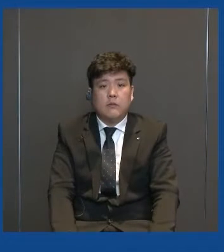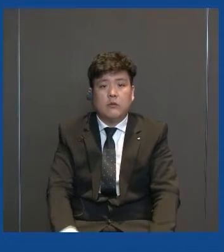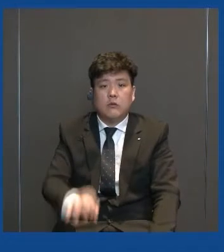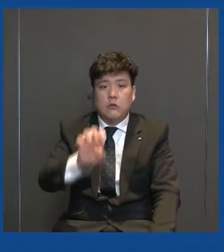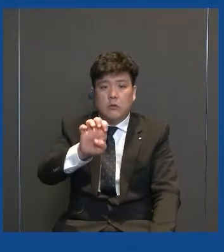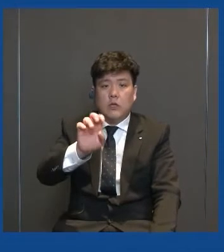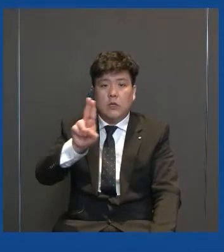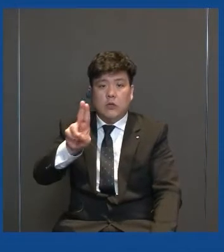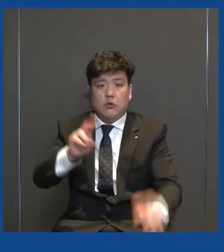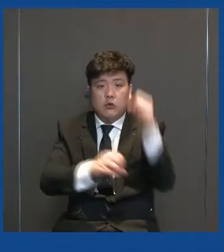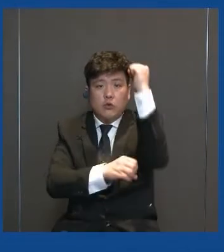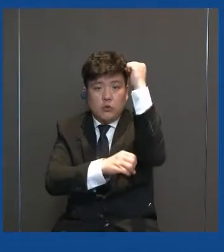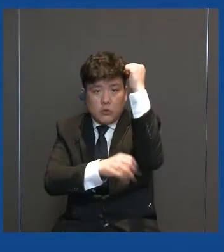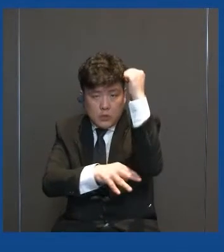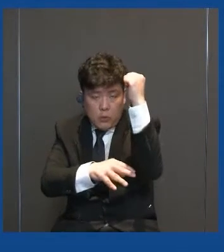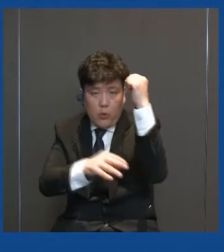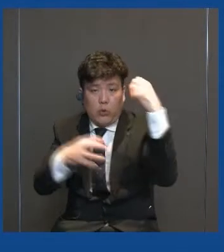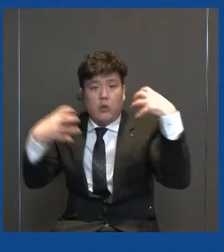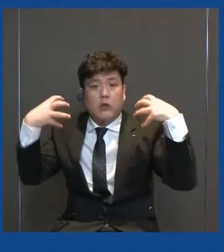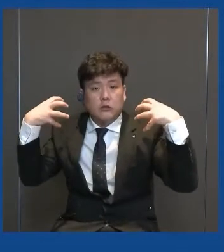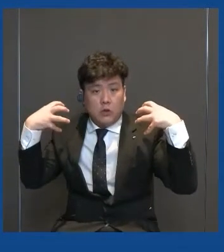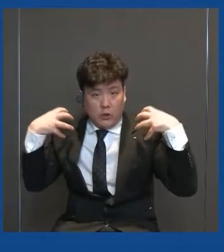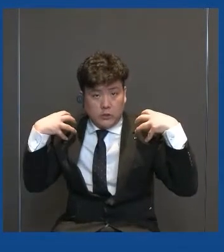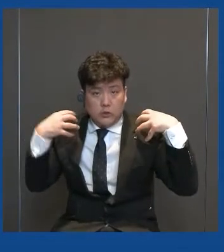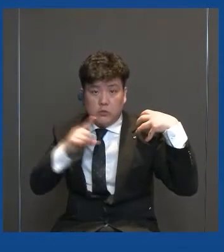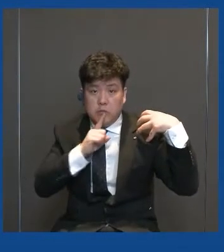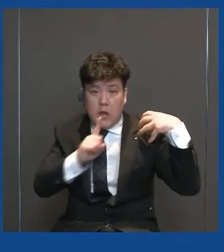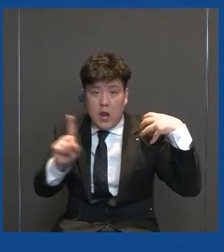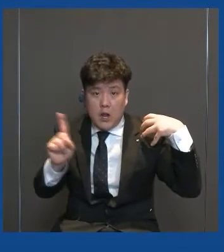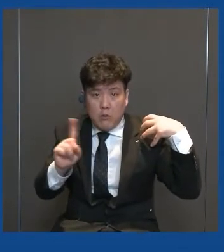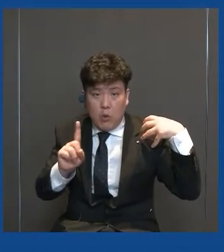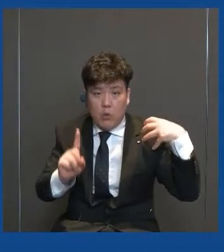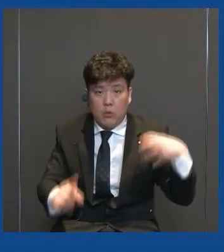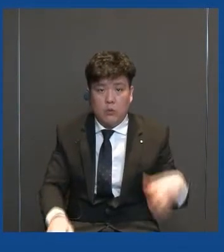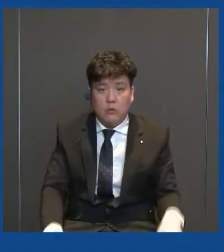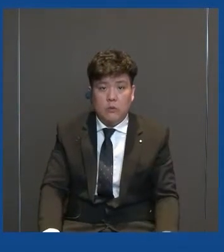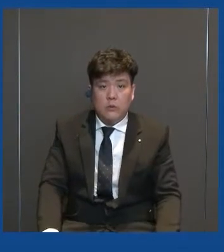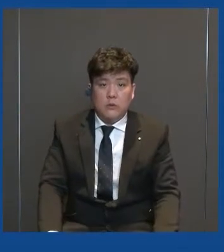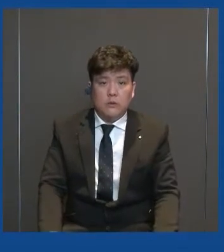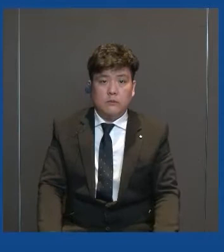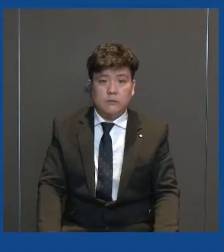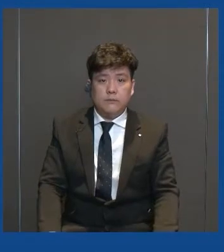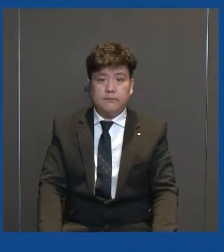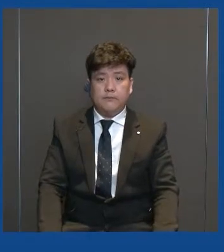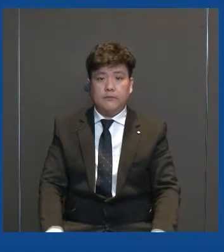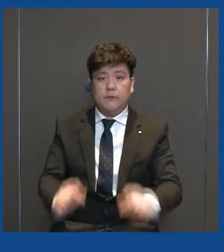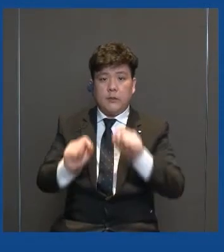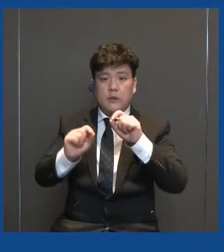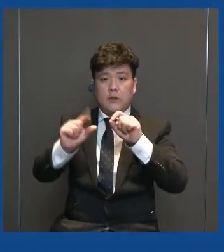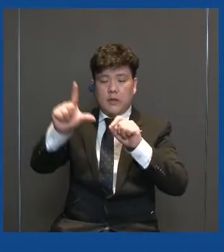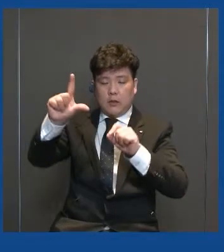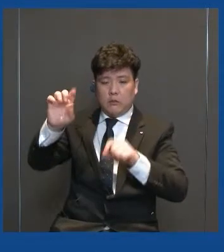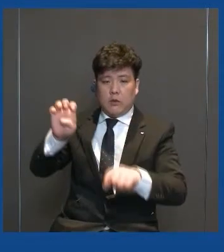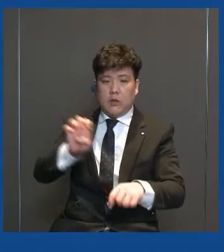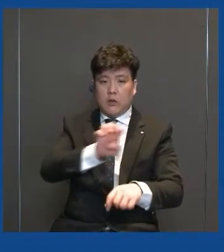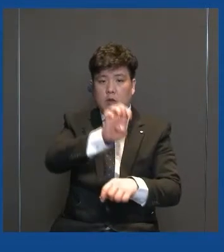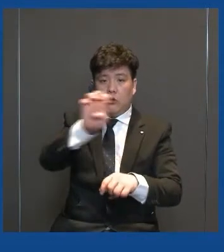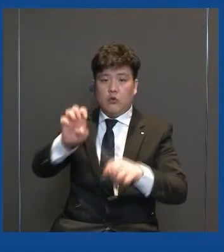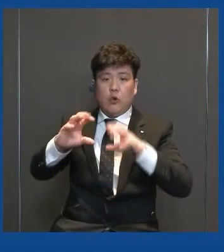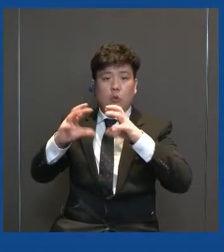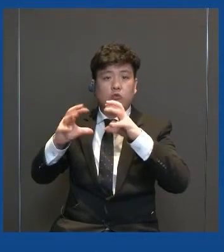not explicitly stipulate age as a decisive criteria during patient